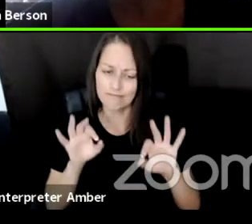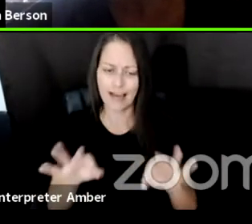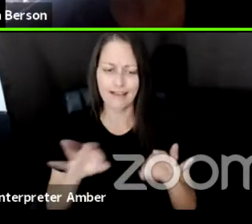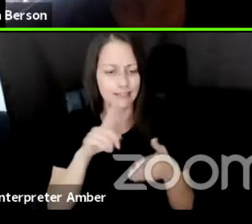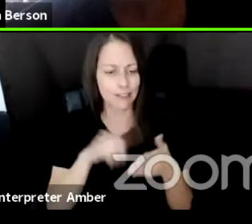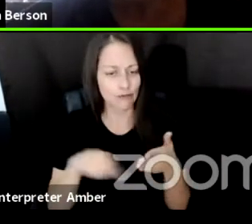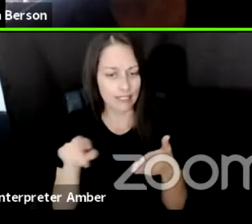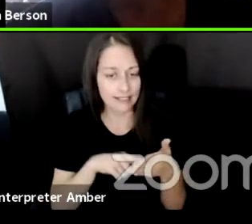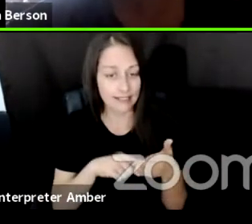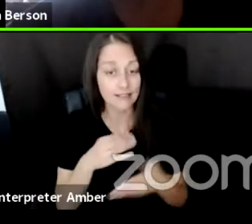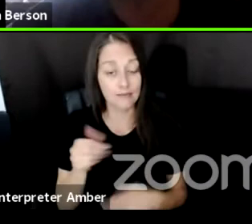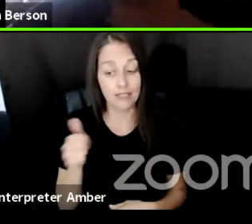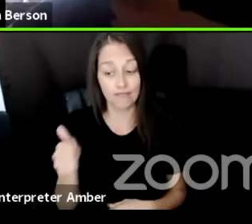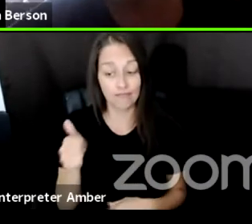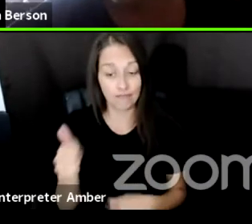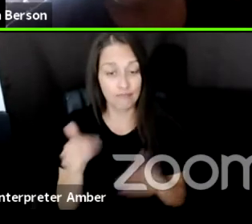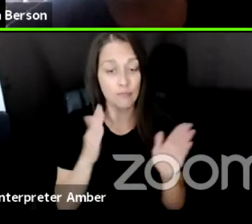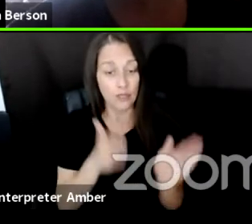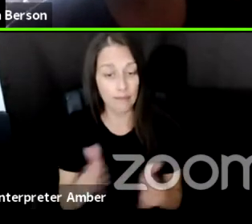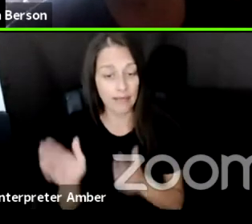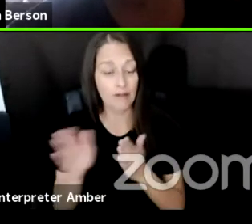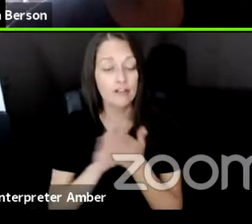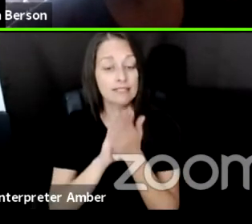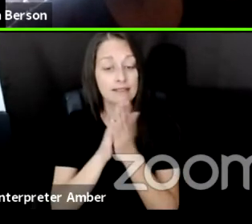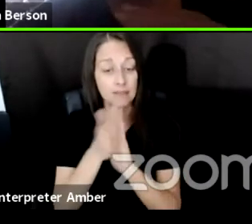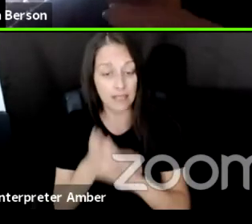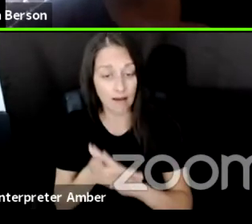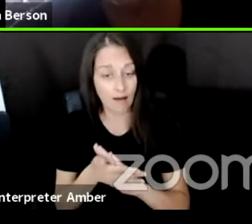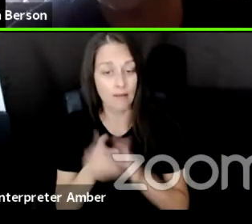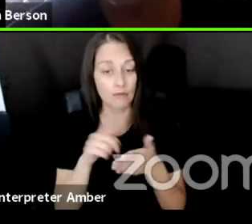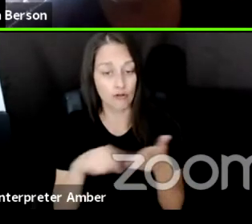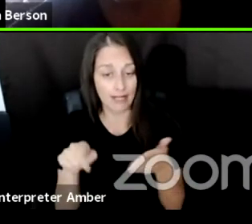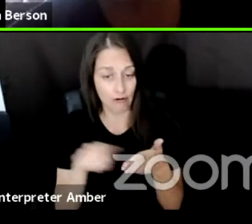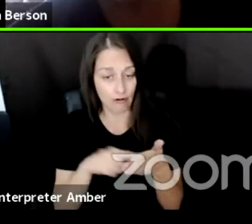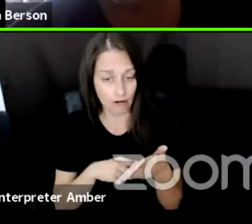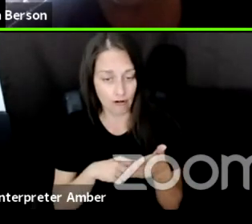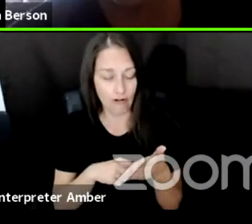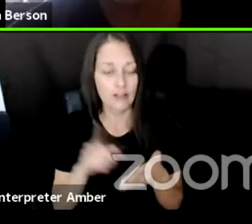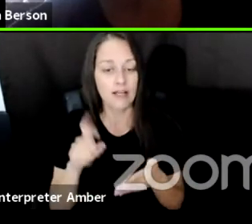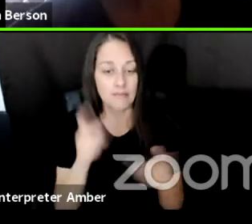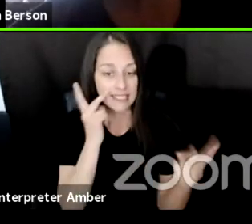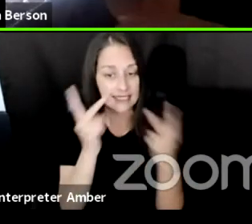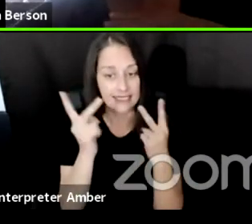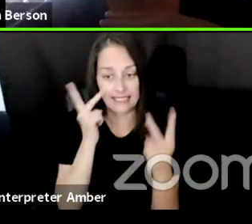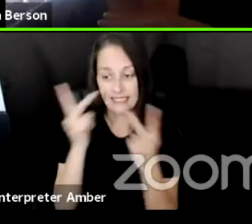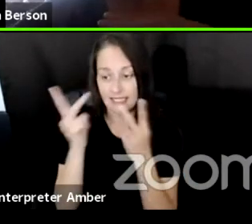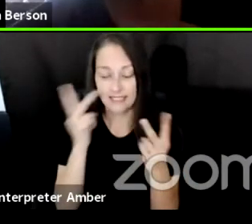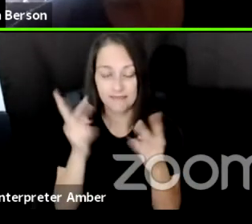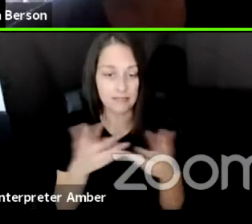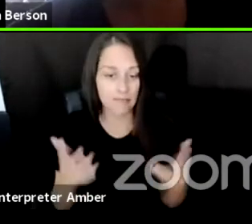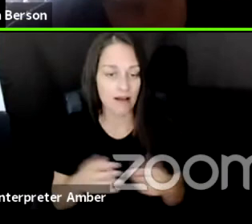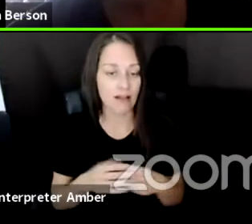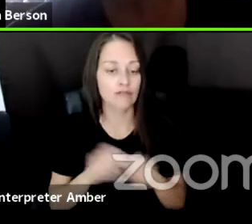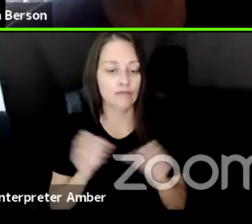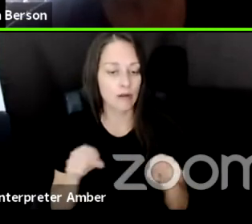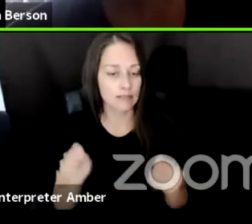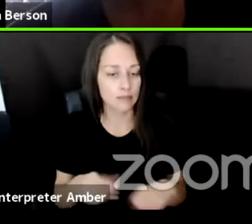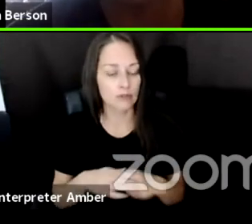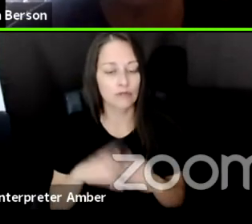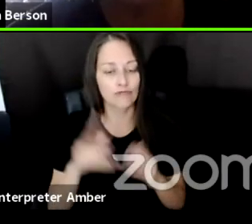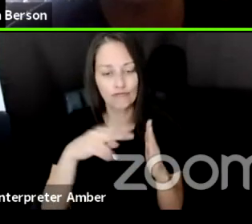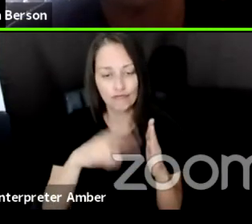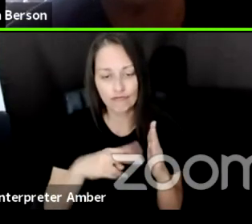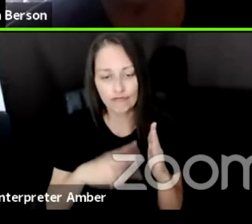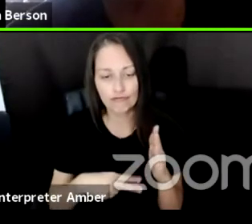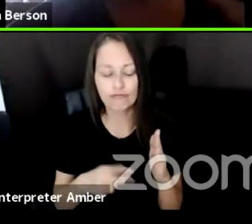critic is that you see as much as you can, you read as much as you can, you have as open a mind as